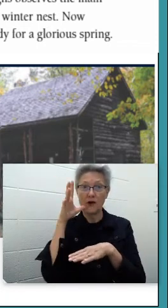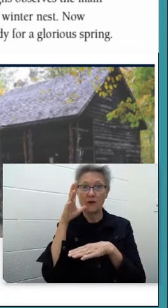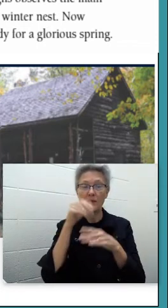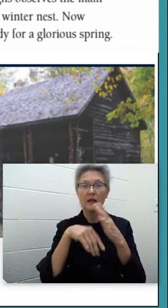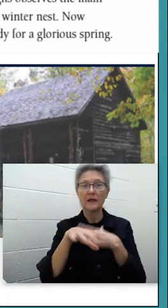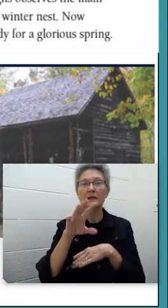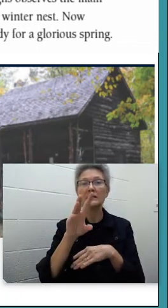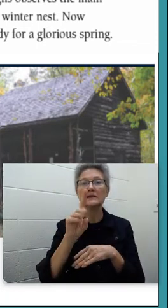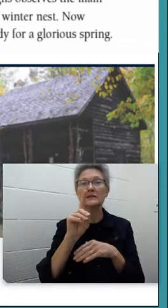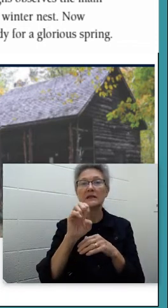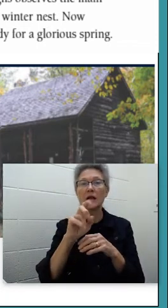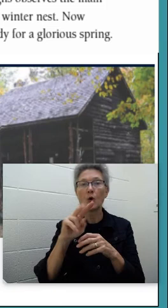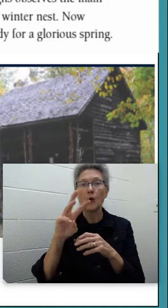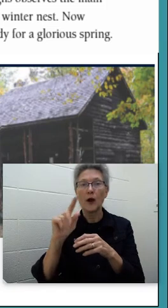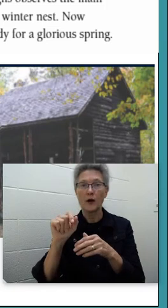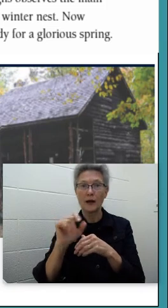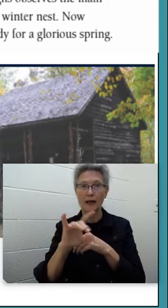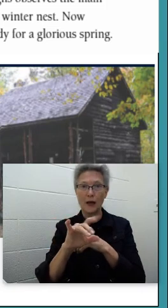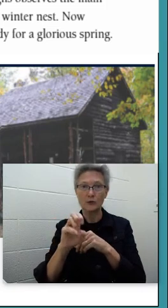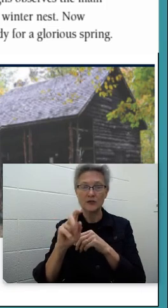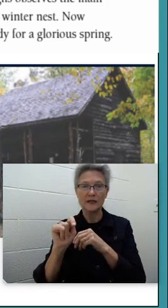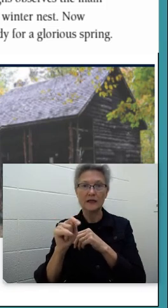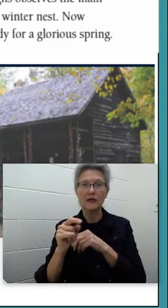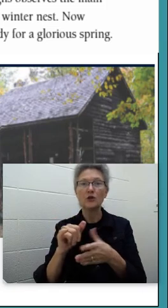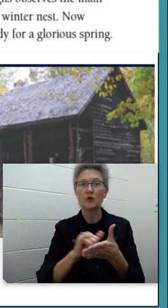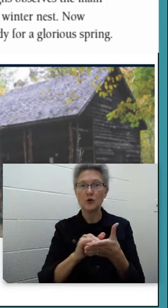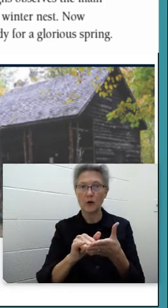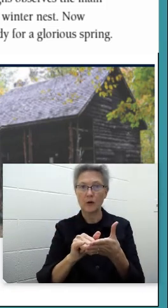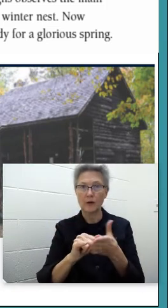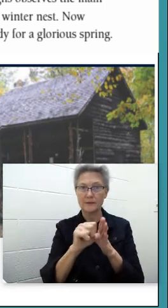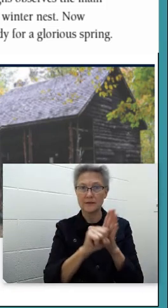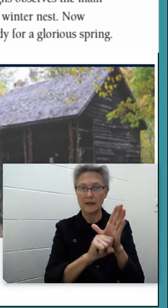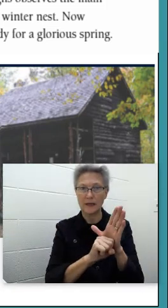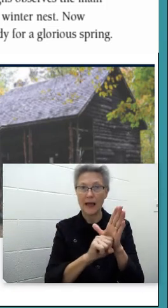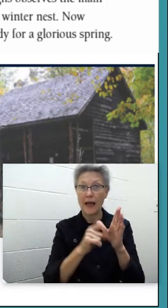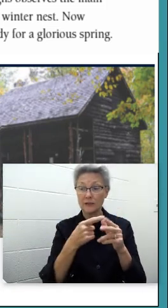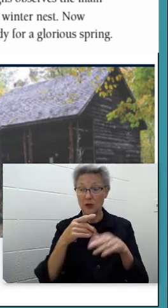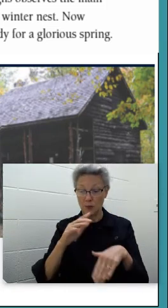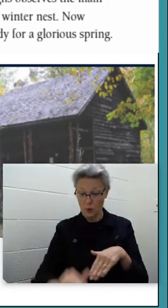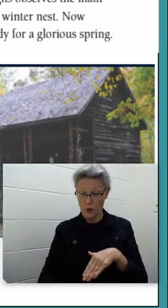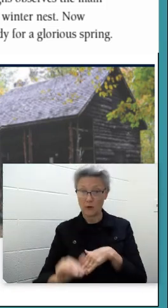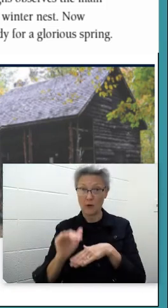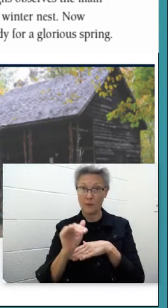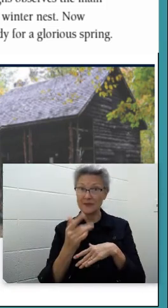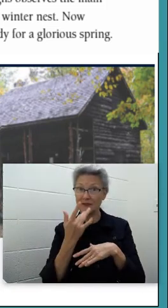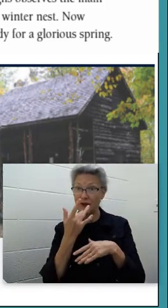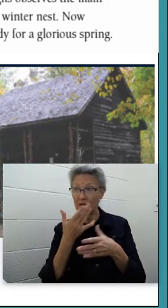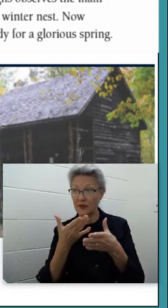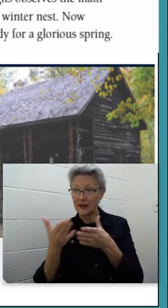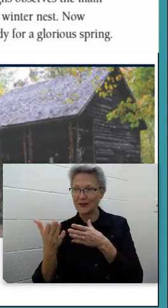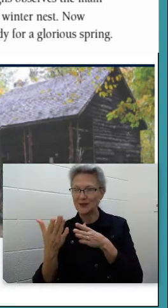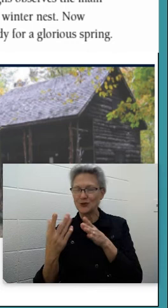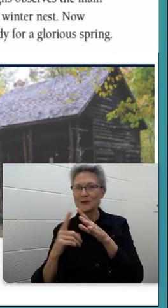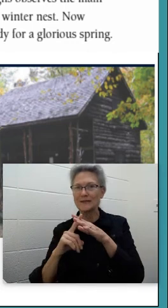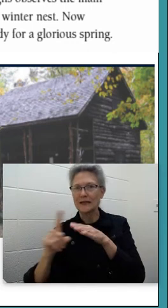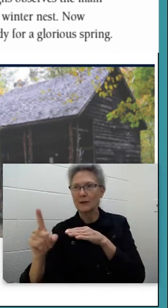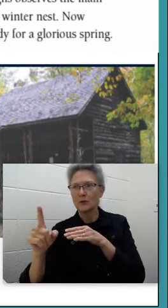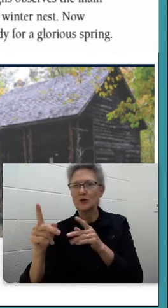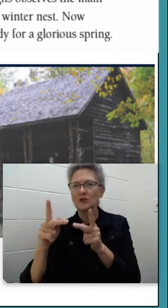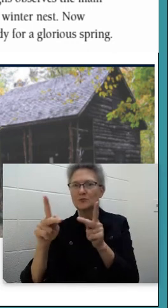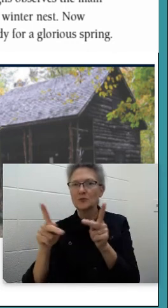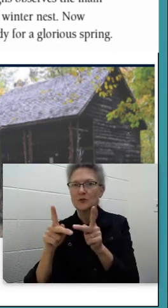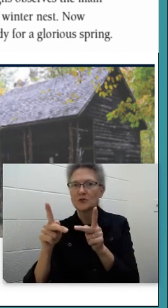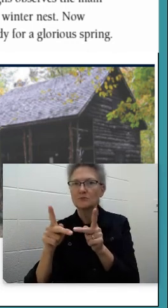York. As a boy, one of his favorite things to do after completing his chores was to escape to a special place he